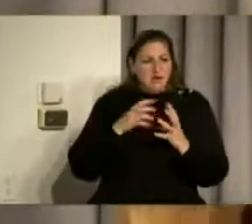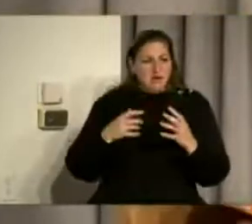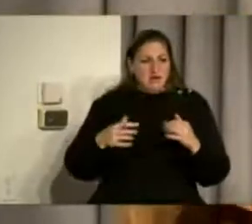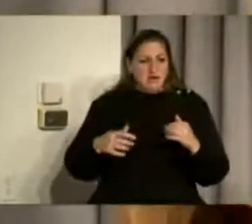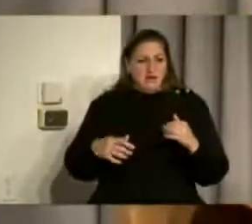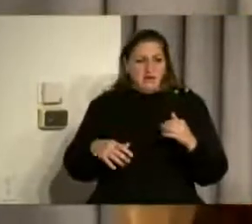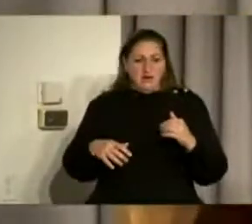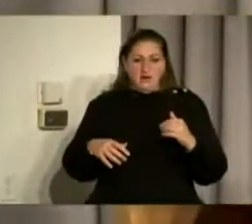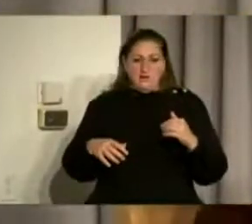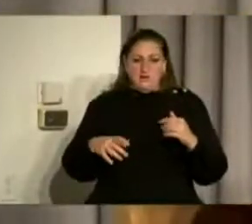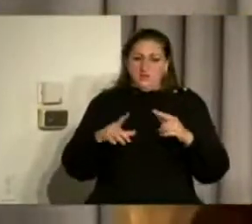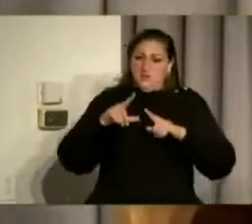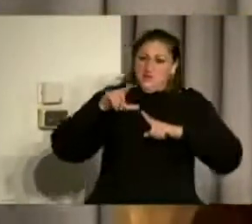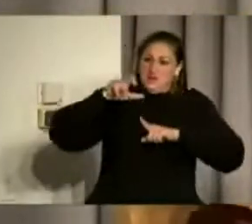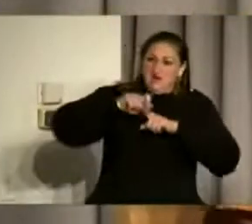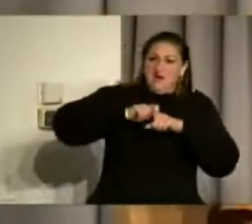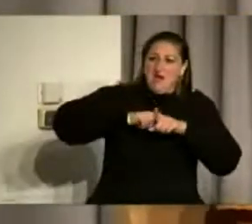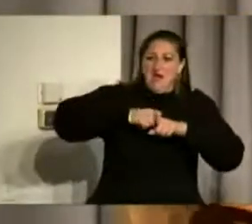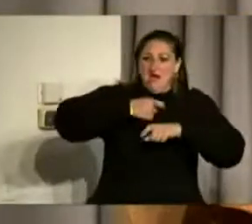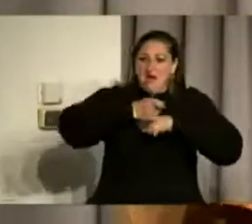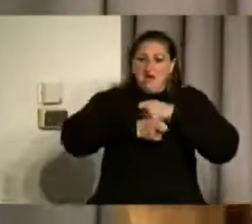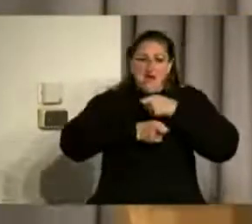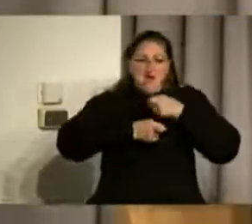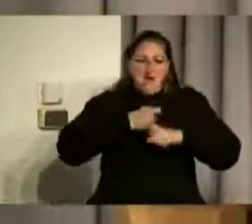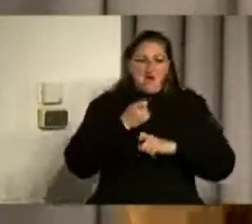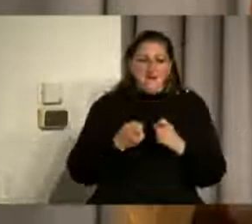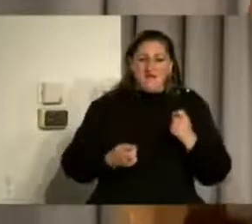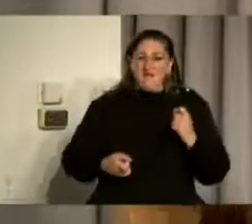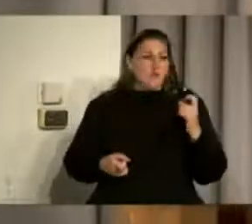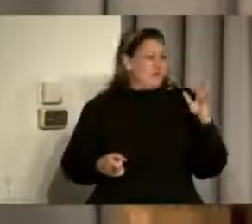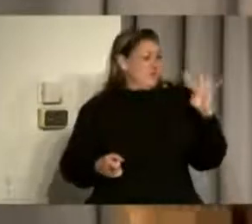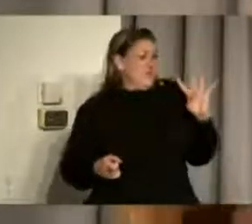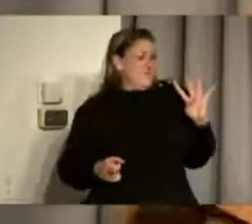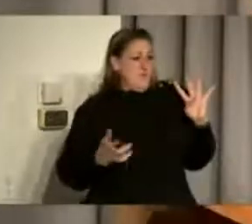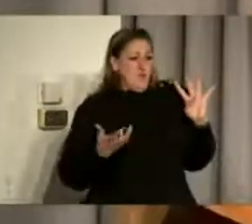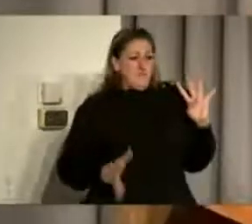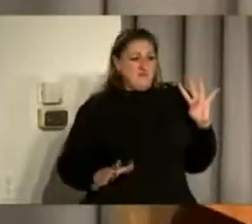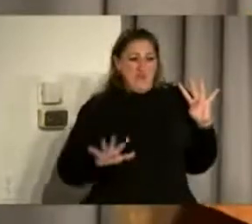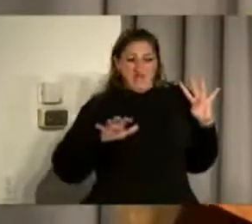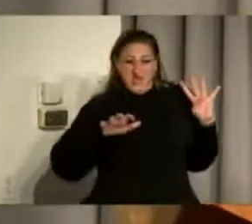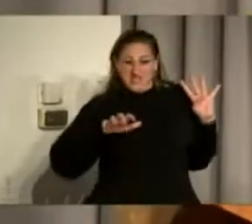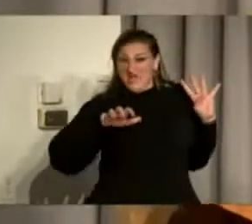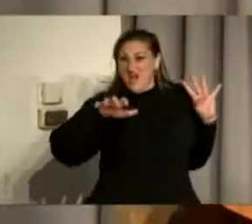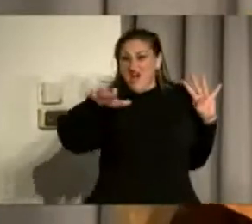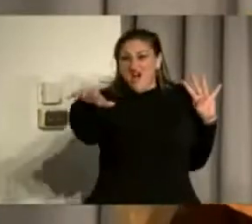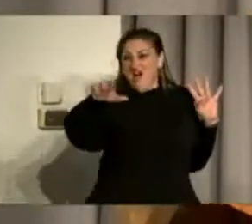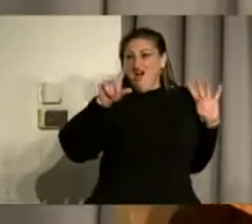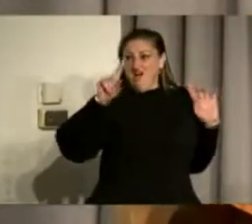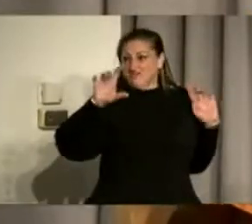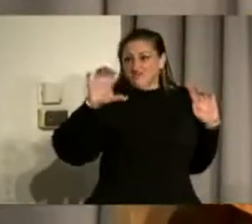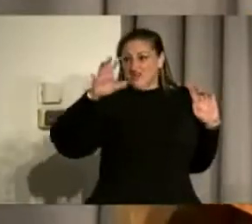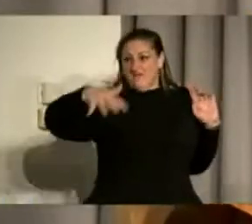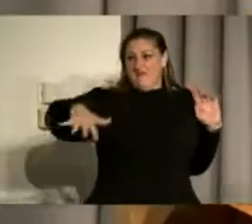hurling taunts at them. And there was just 4 of them, and there's hundreds of them.